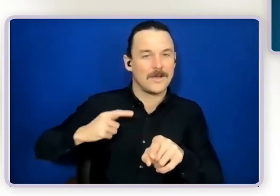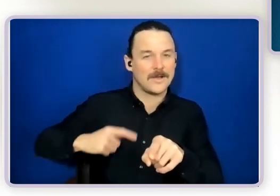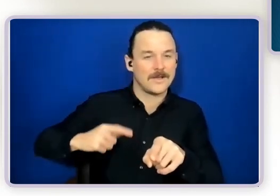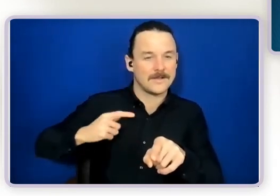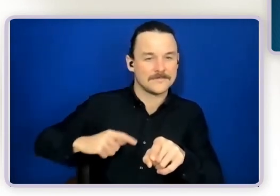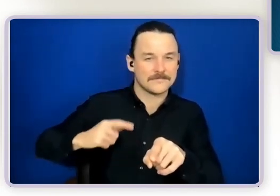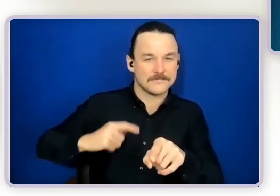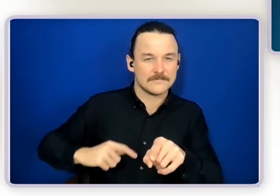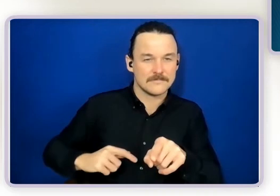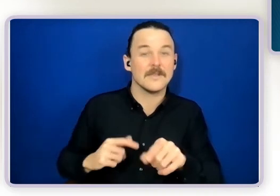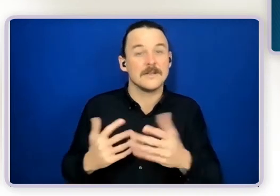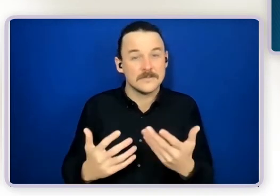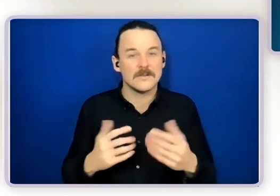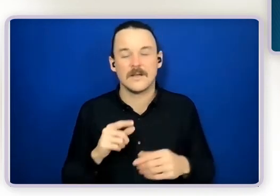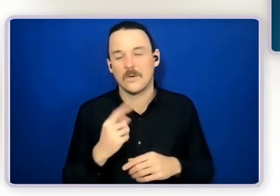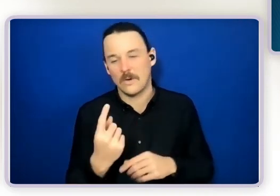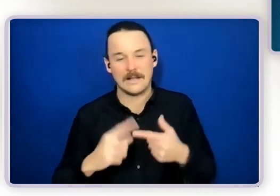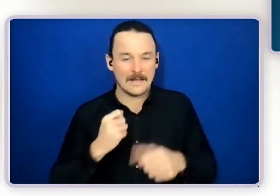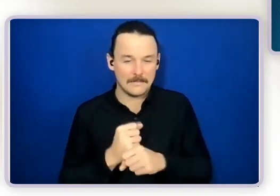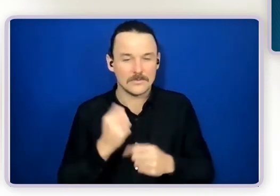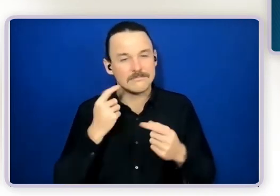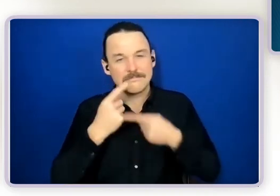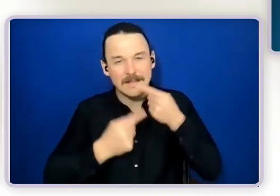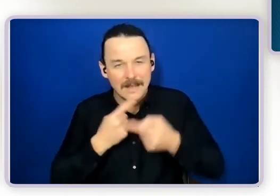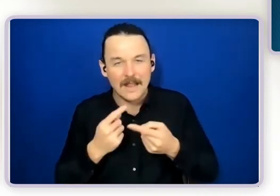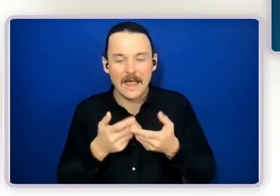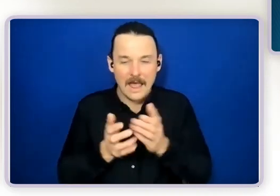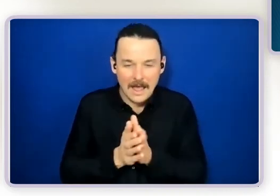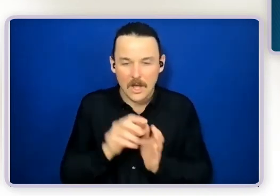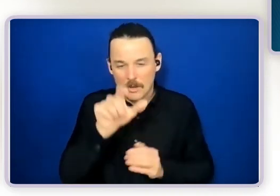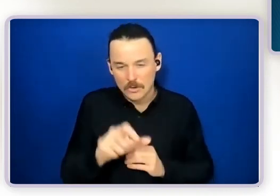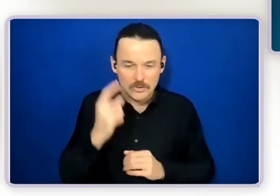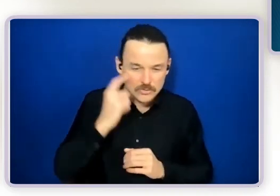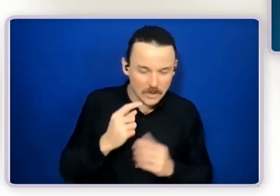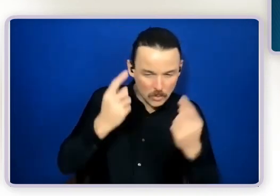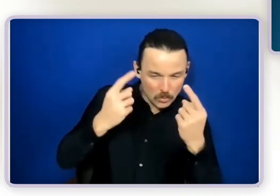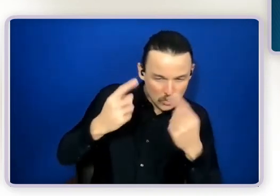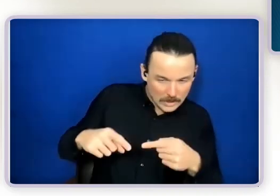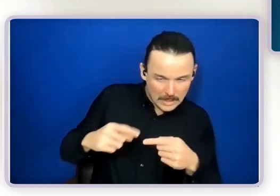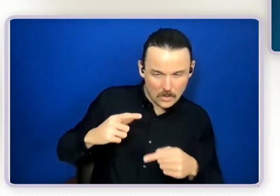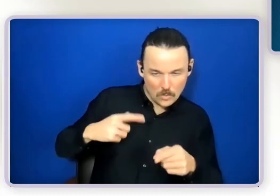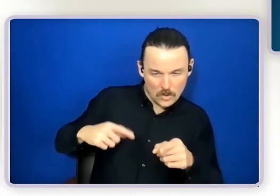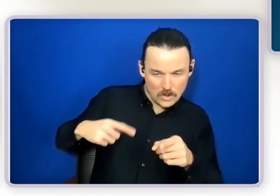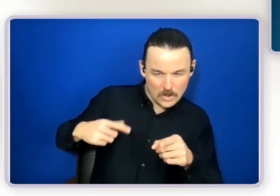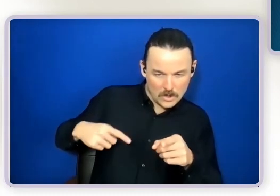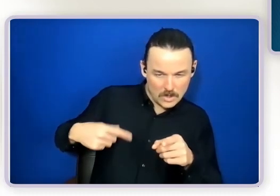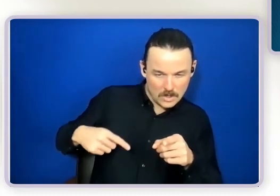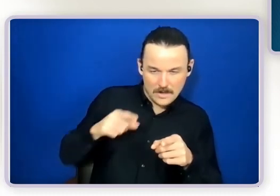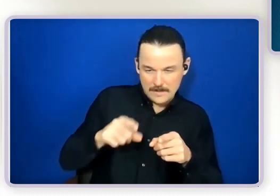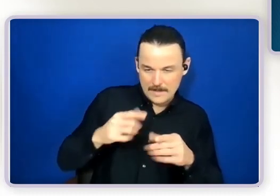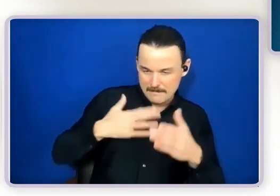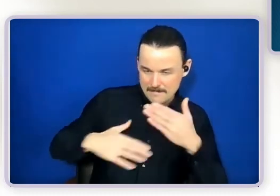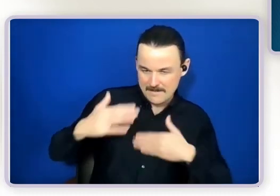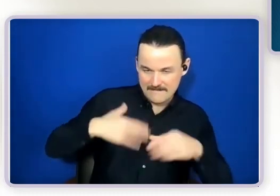of the behaviour and the importance of that, the determination of that function in writing your